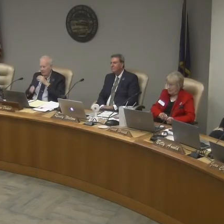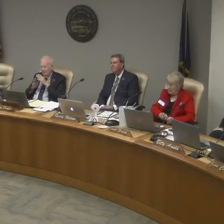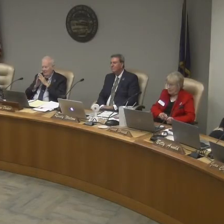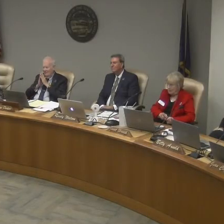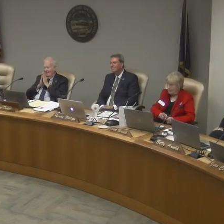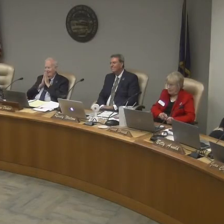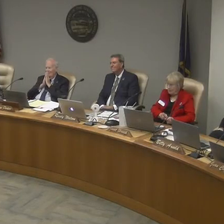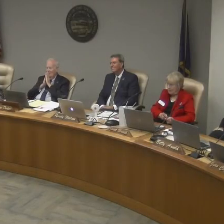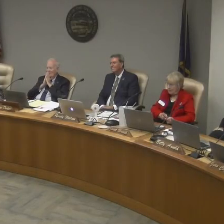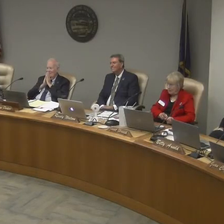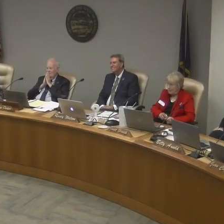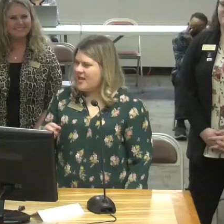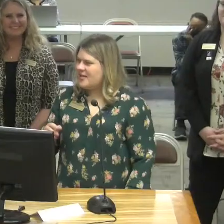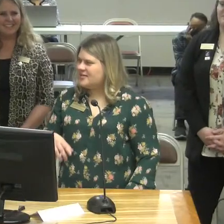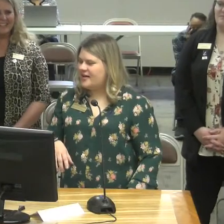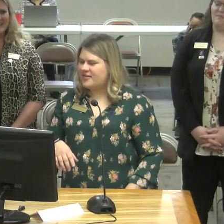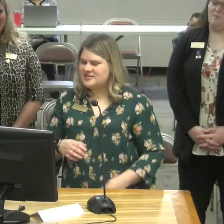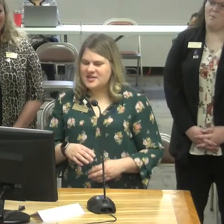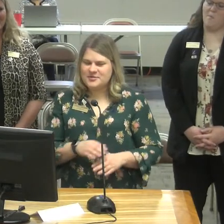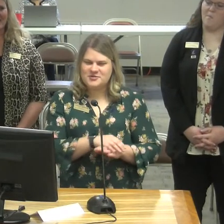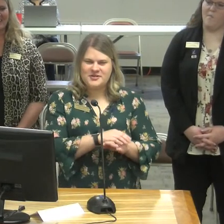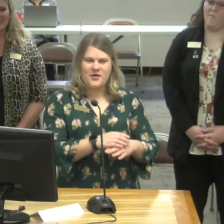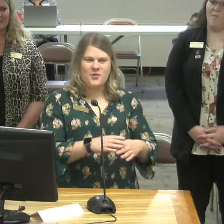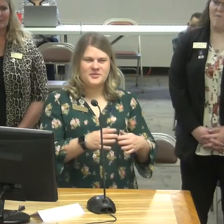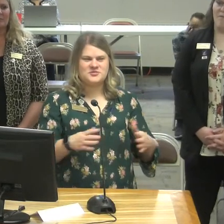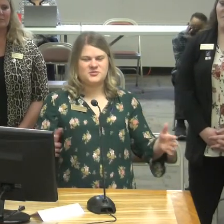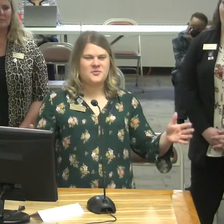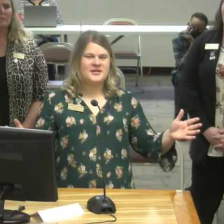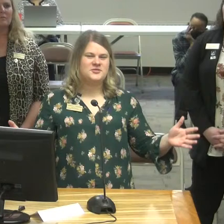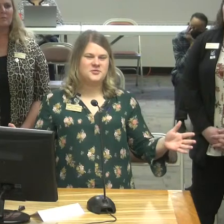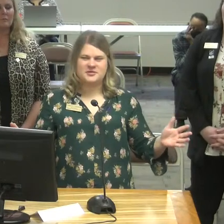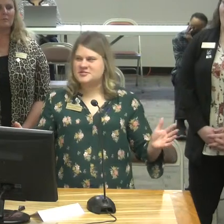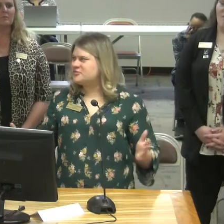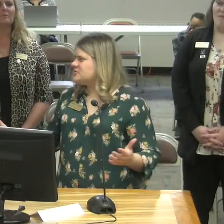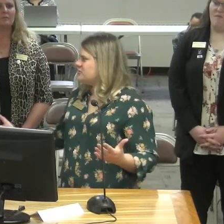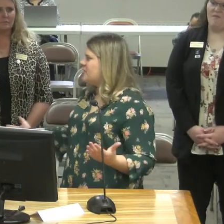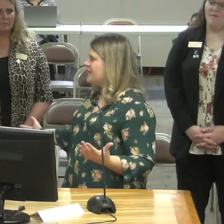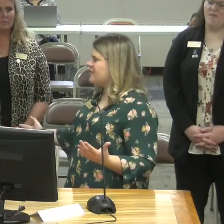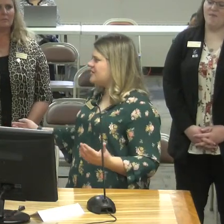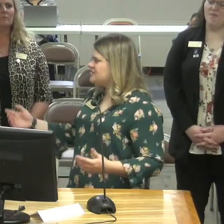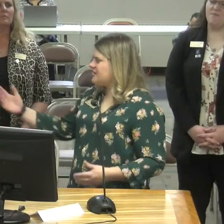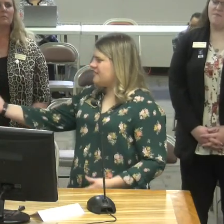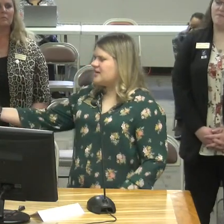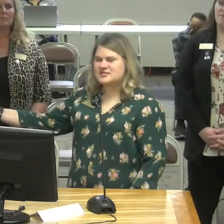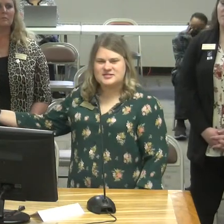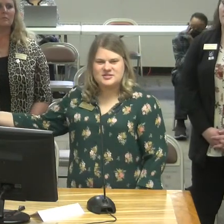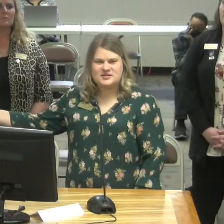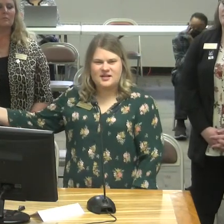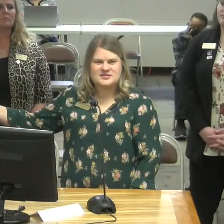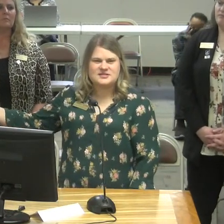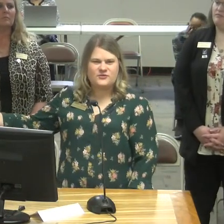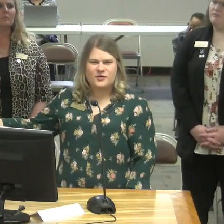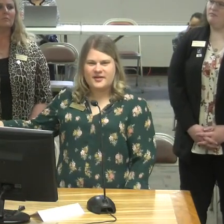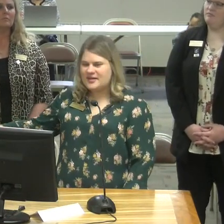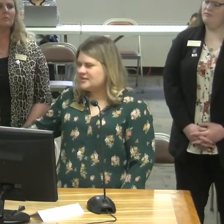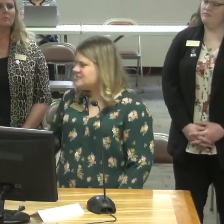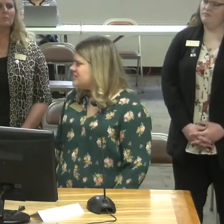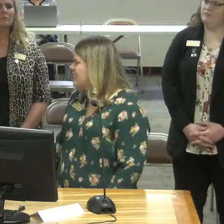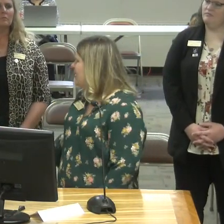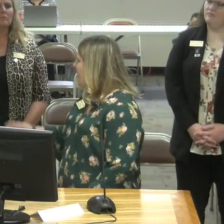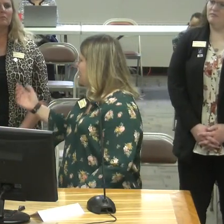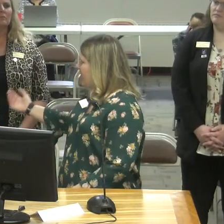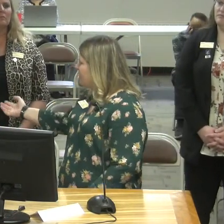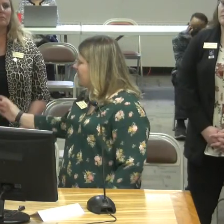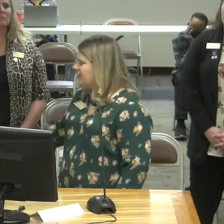sorry I just want to add something uh this opportunity opens so many doors for so many of us like Amanda's teaching classes at Fort